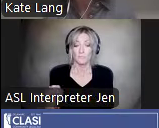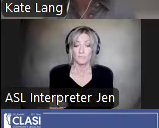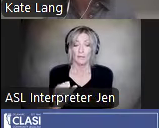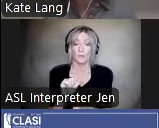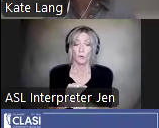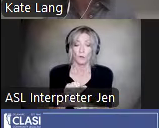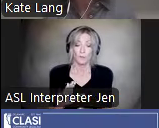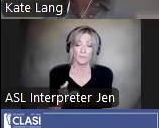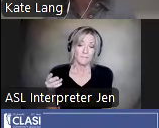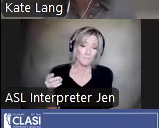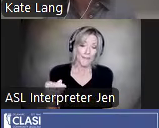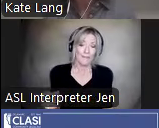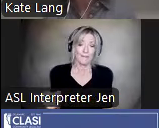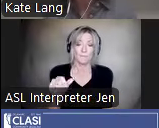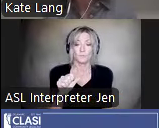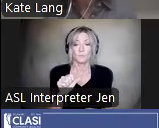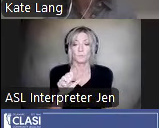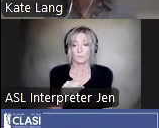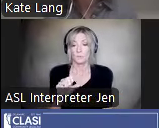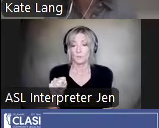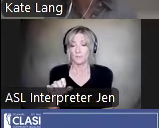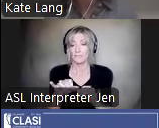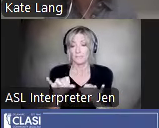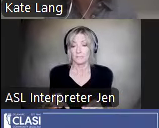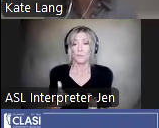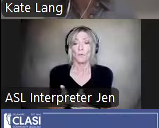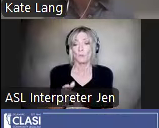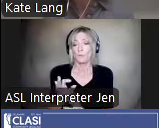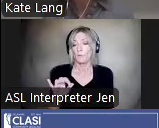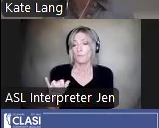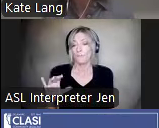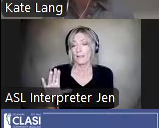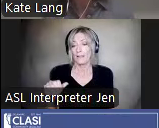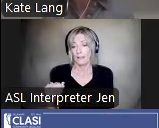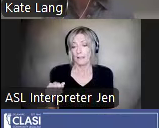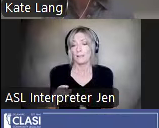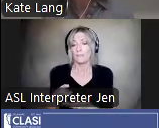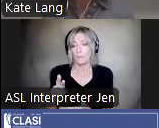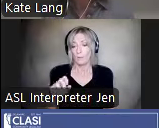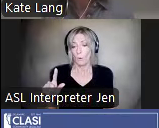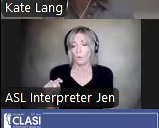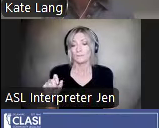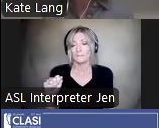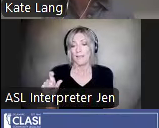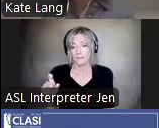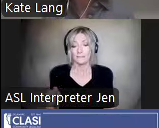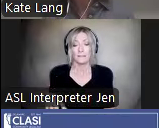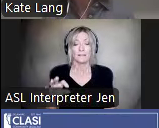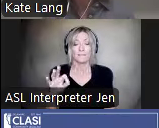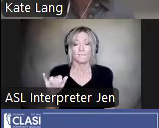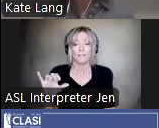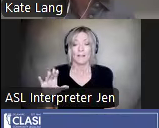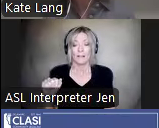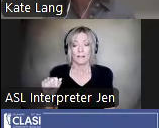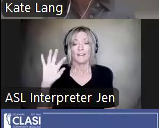Social Security system through their FICA payroll taxes. And FICA stands for